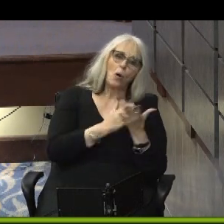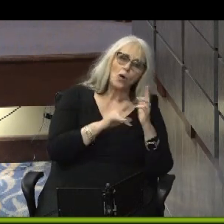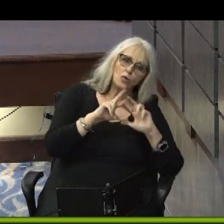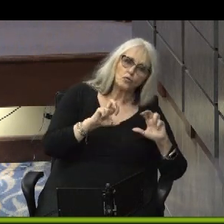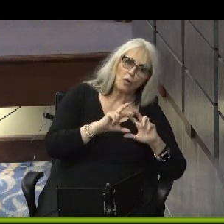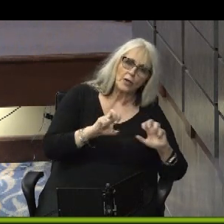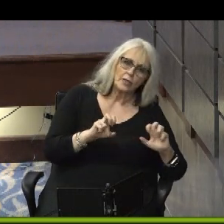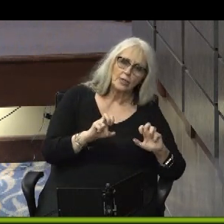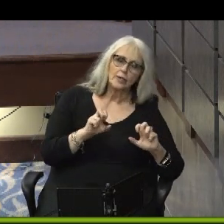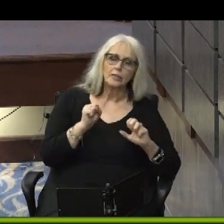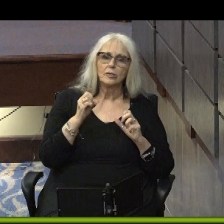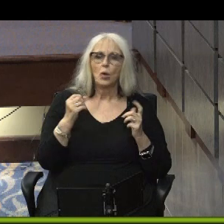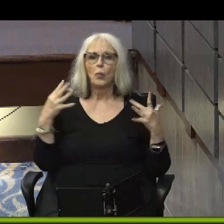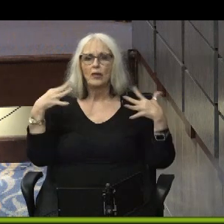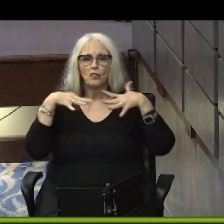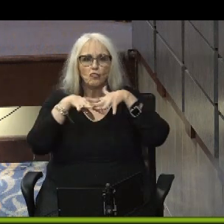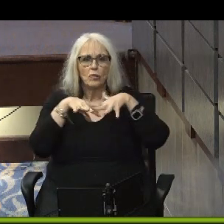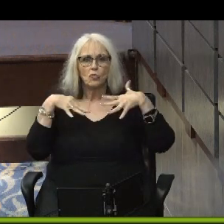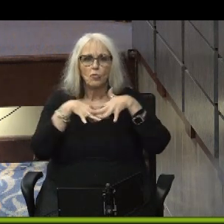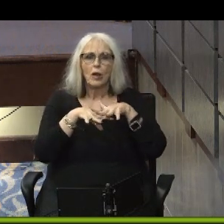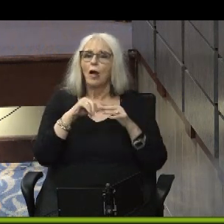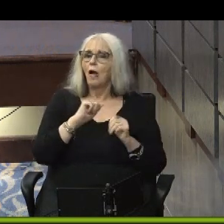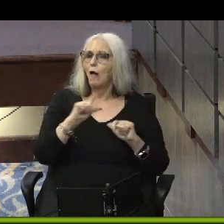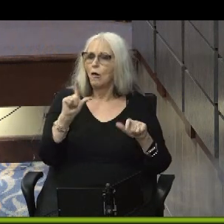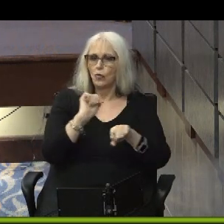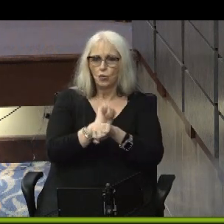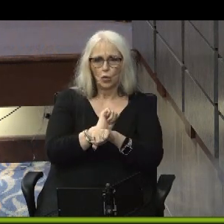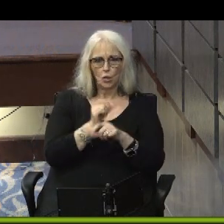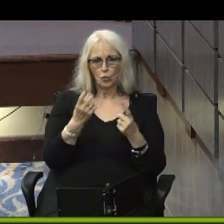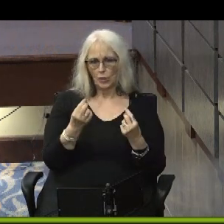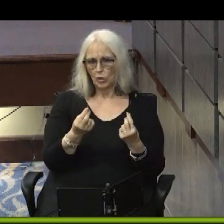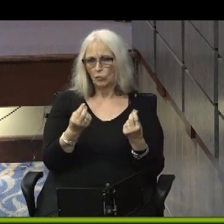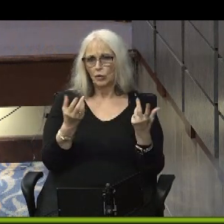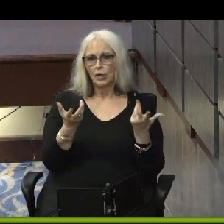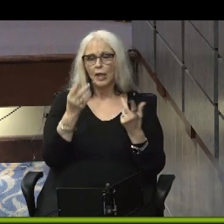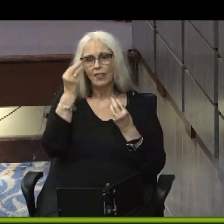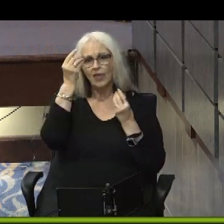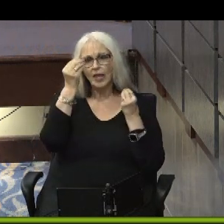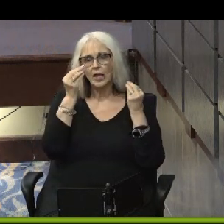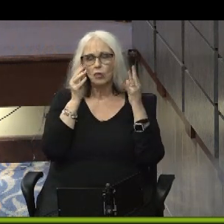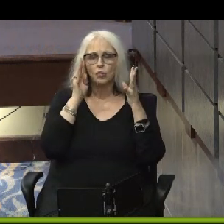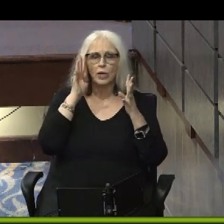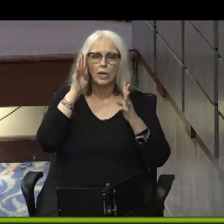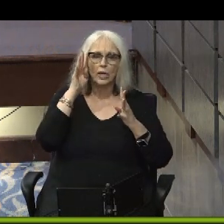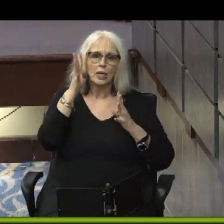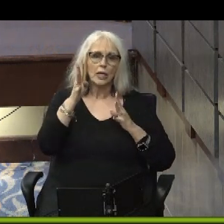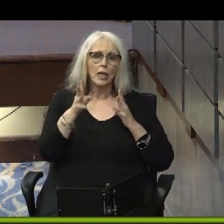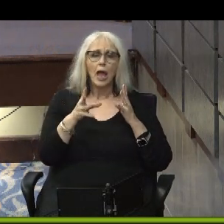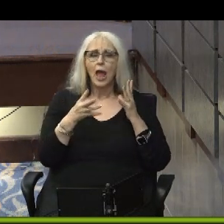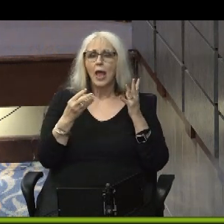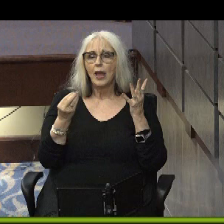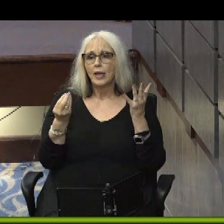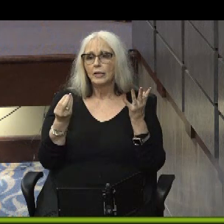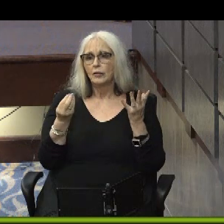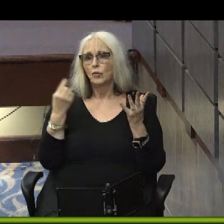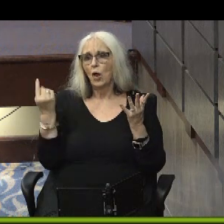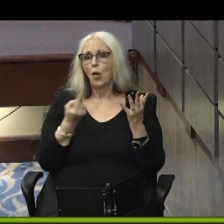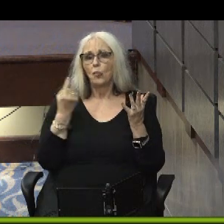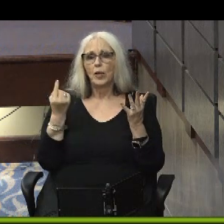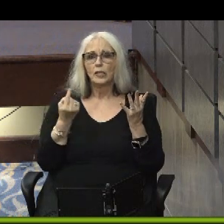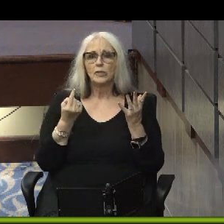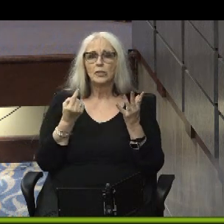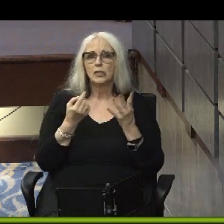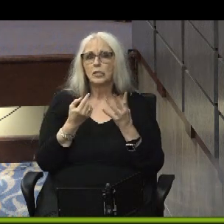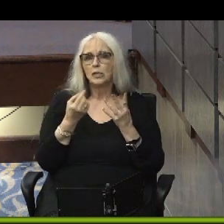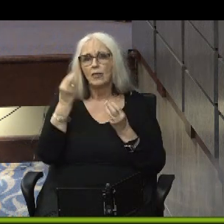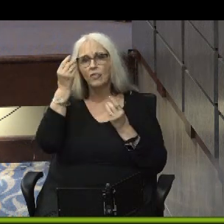there's an integrated approach to all of the work we do. So thinking and creating, just, reiterating that we're always,